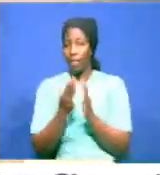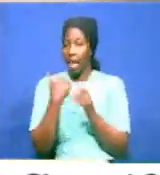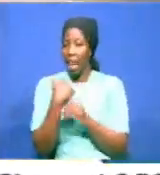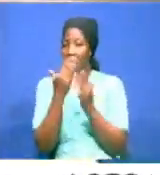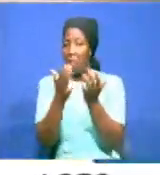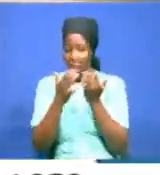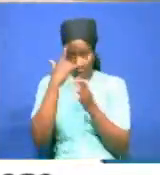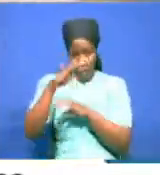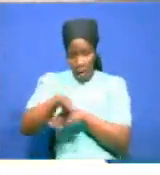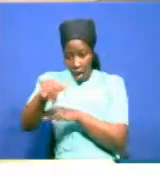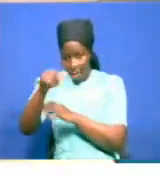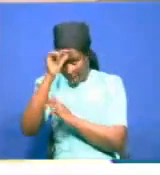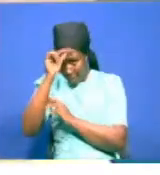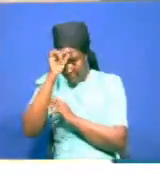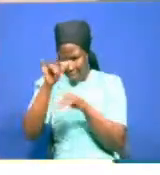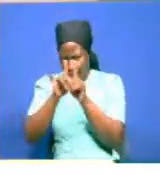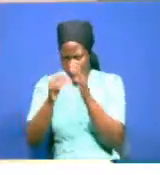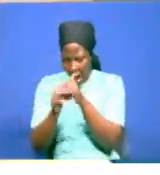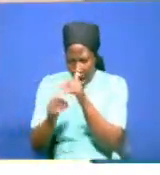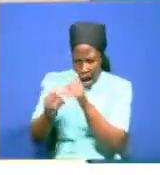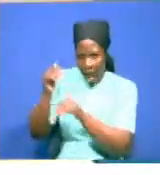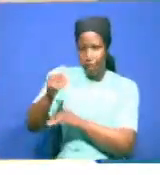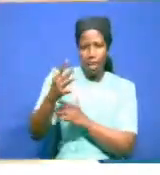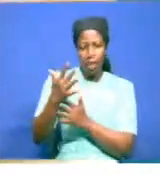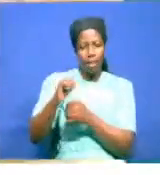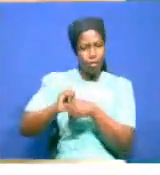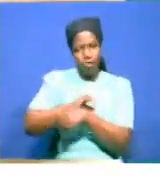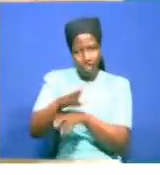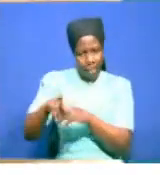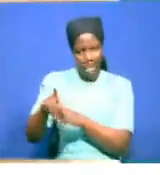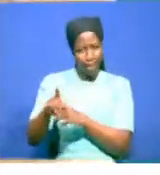county governments, even after the COVID